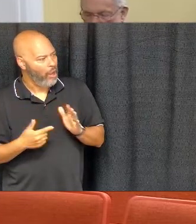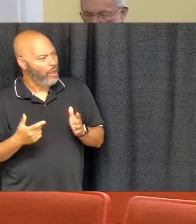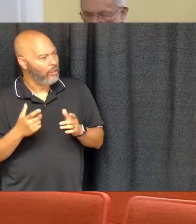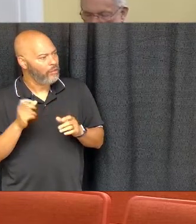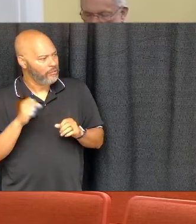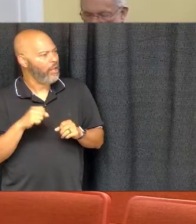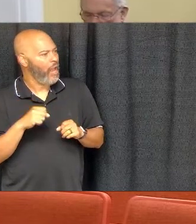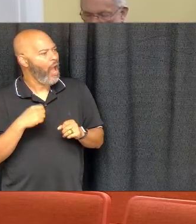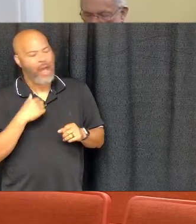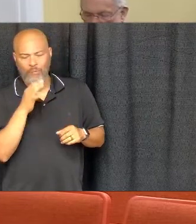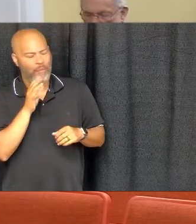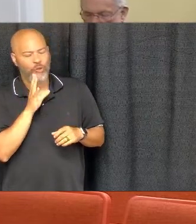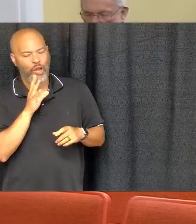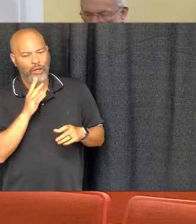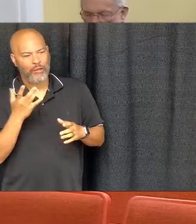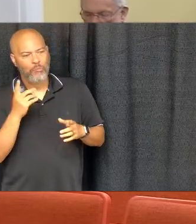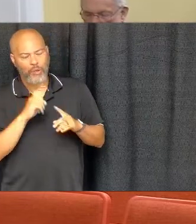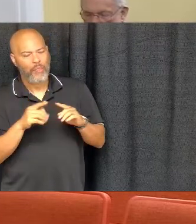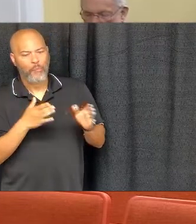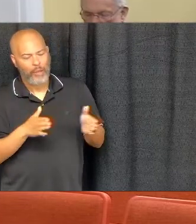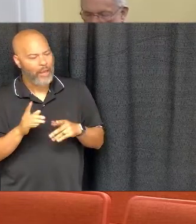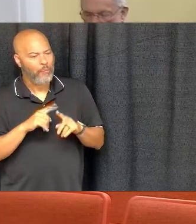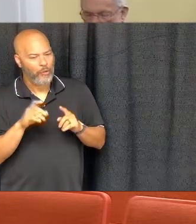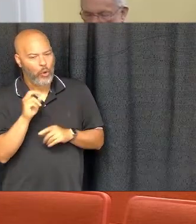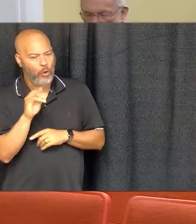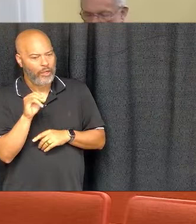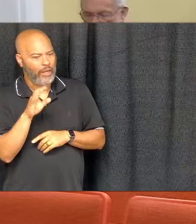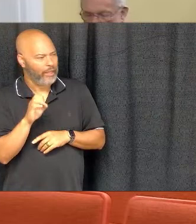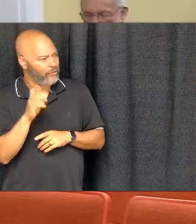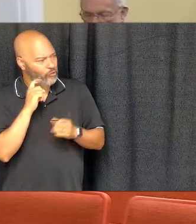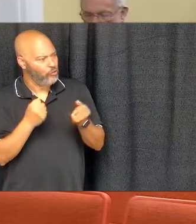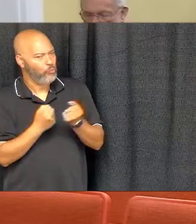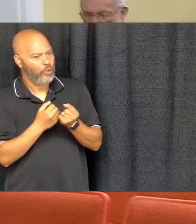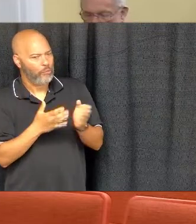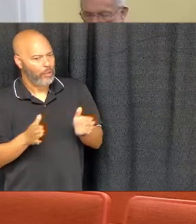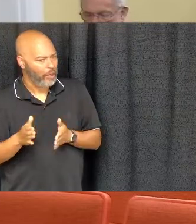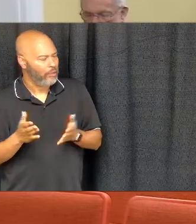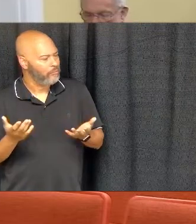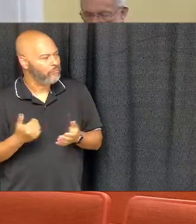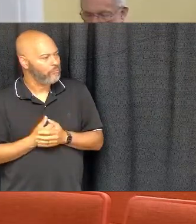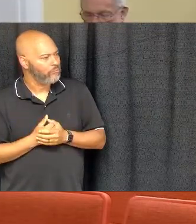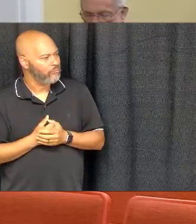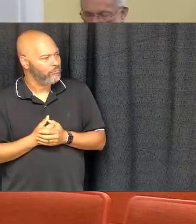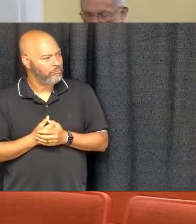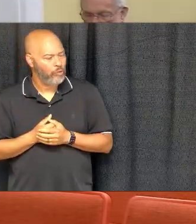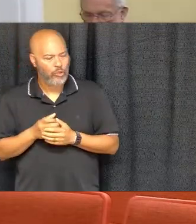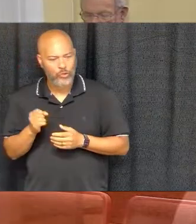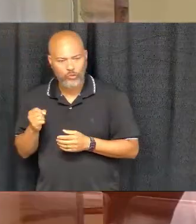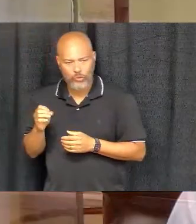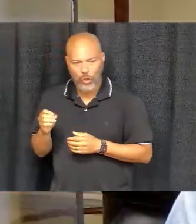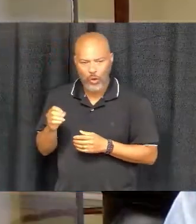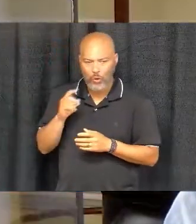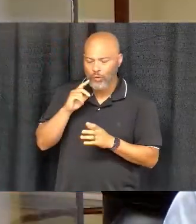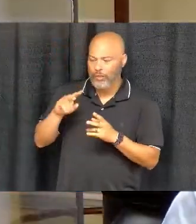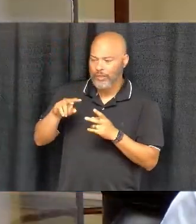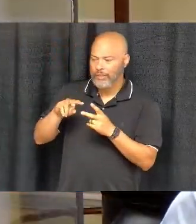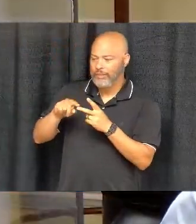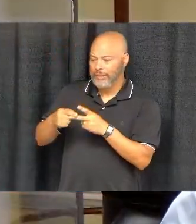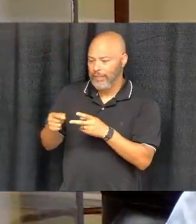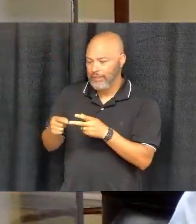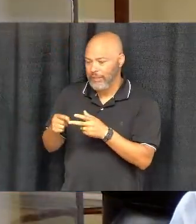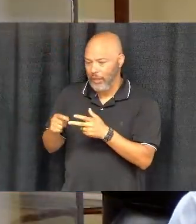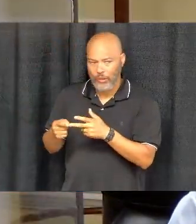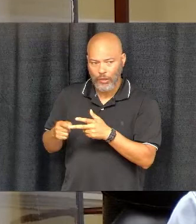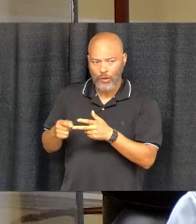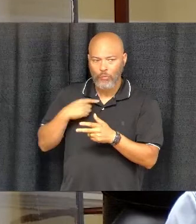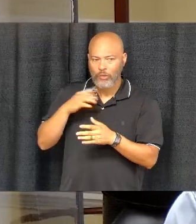I mean, that. I'm talking not necessarily the plan, but the ordinances to support the plan. Mm-hmm. So the next one is we talked